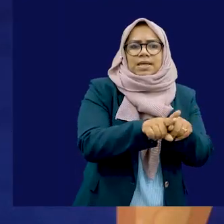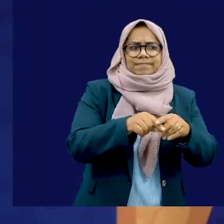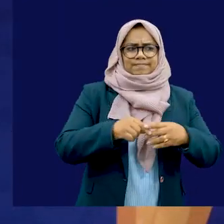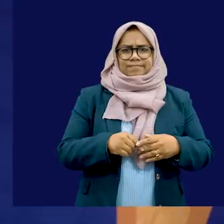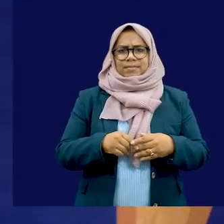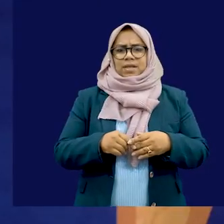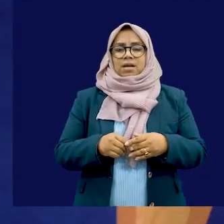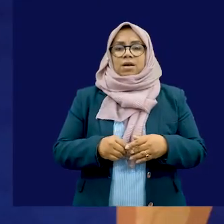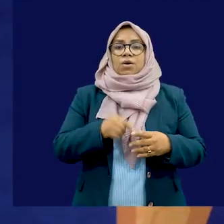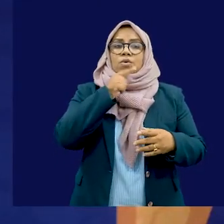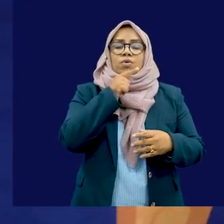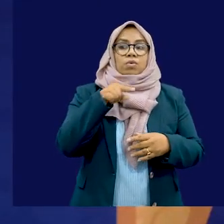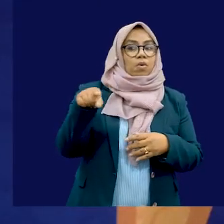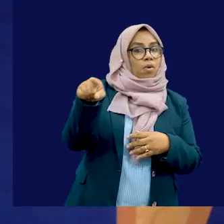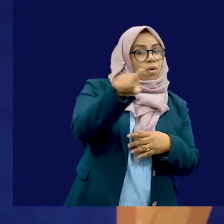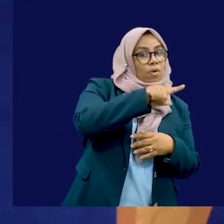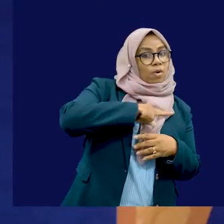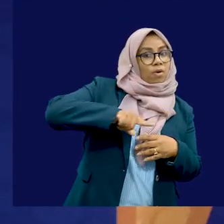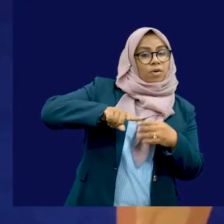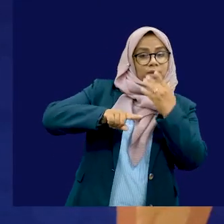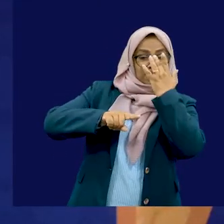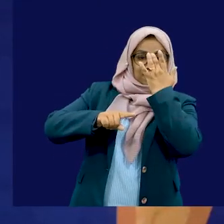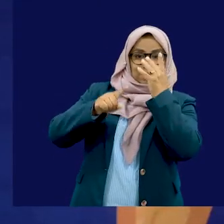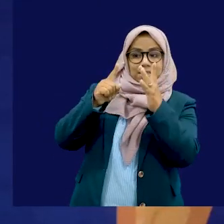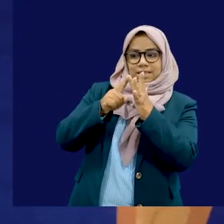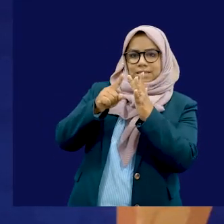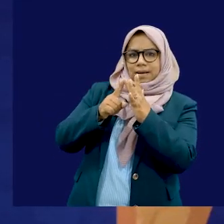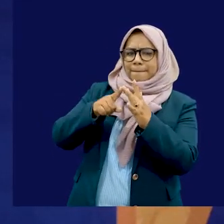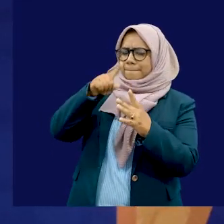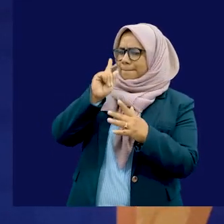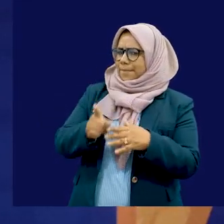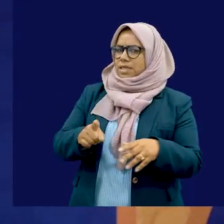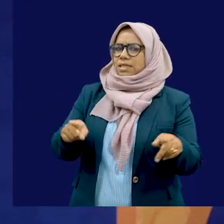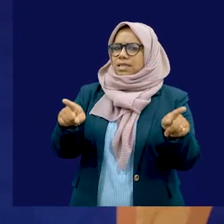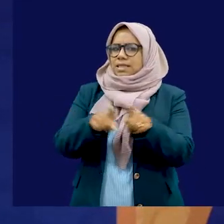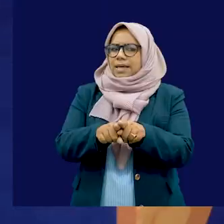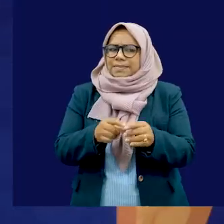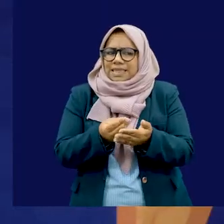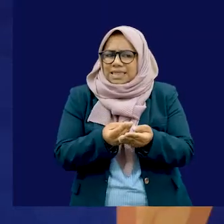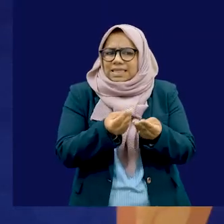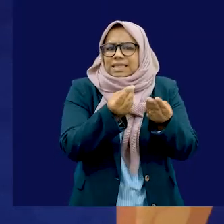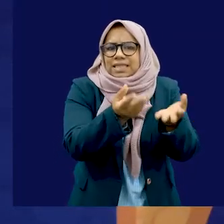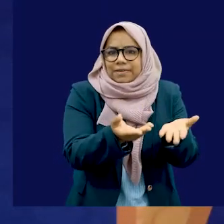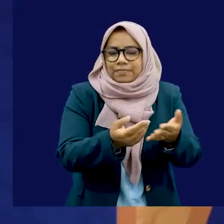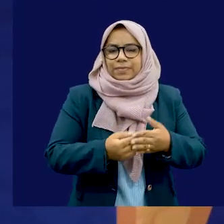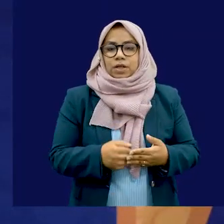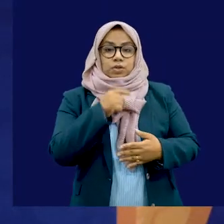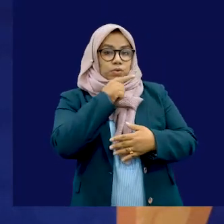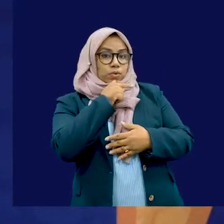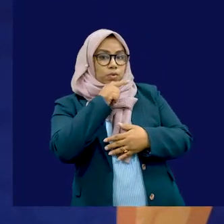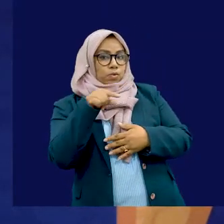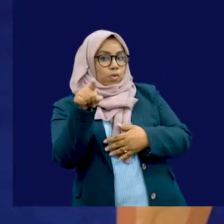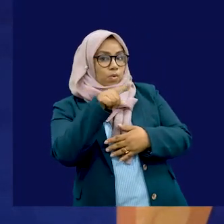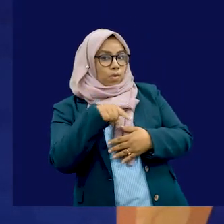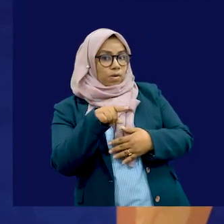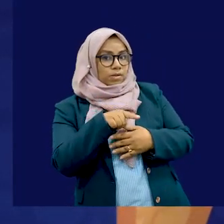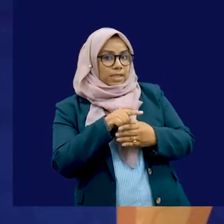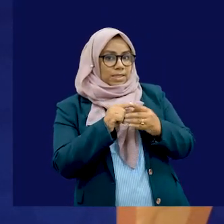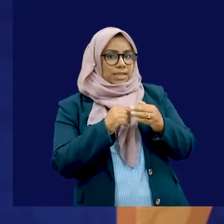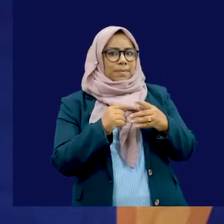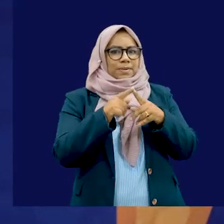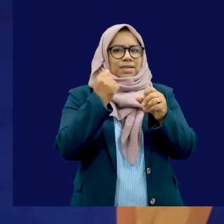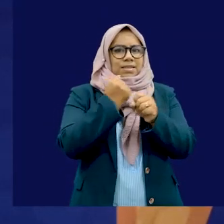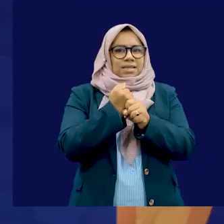Messenger. Whoever among the Muslims is asked for it in the proper manner, let him give it, and whoever is asked for more than